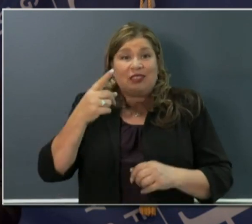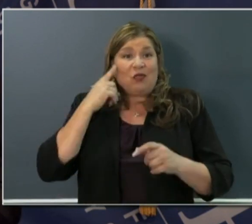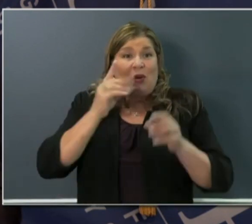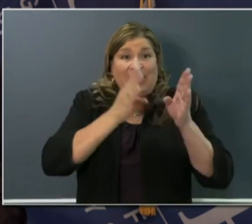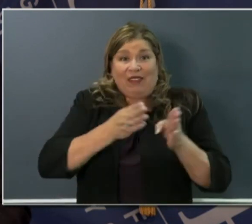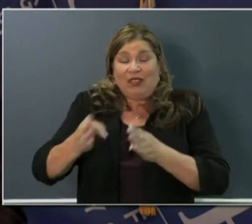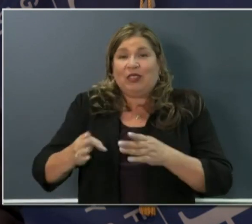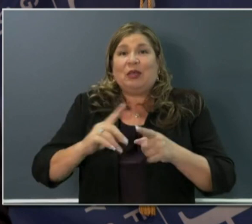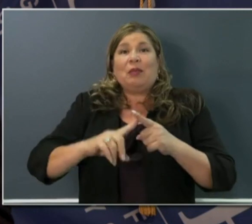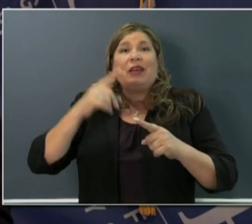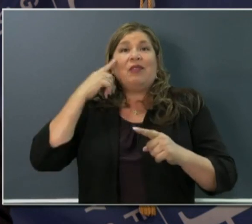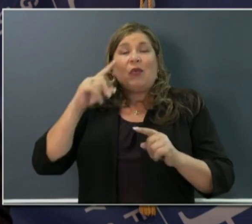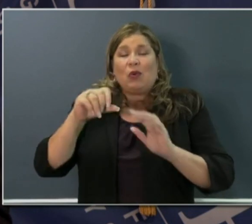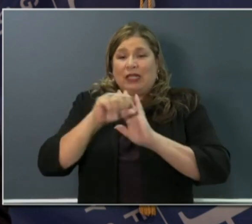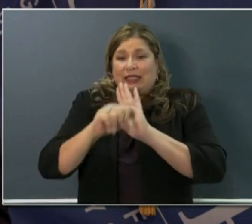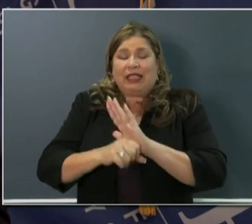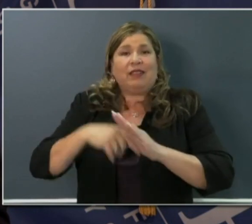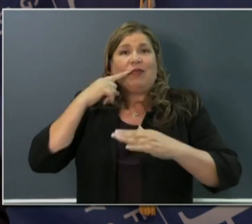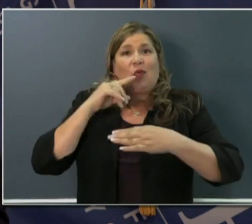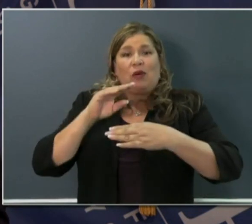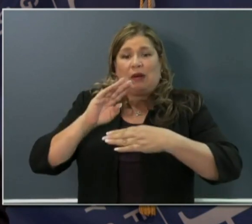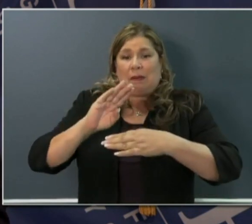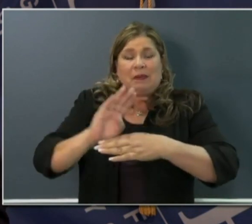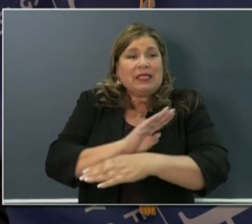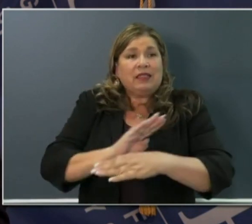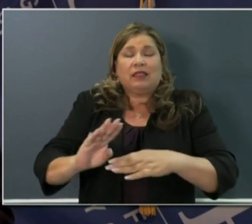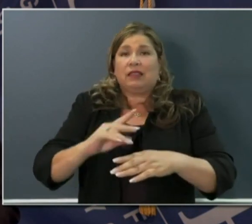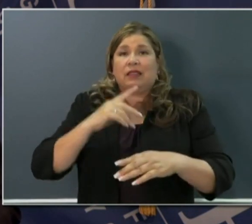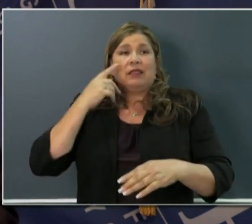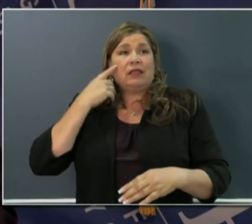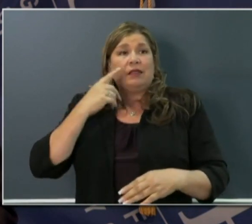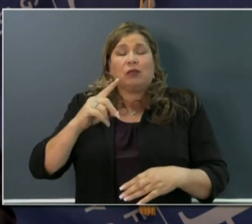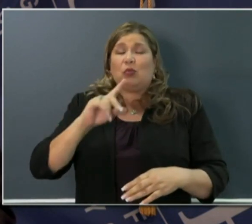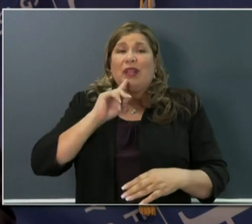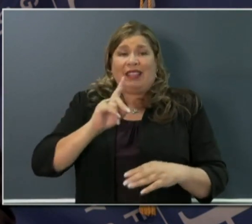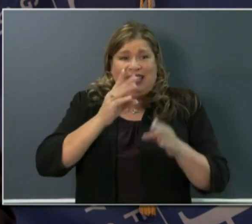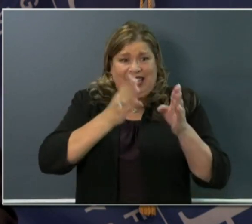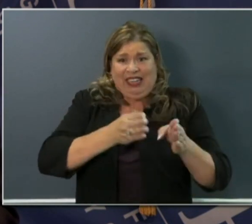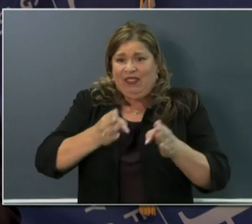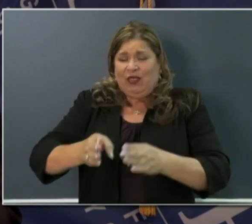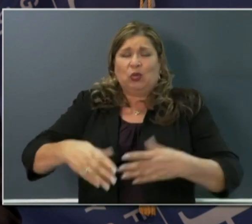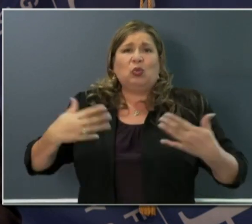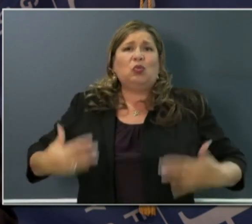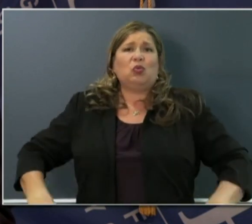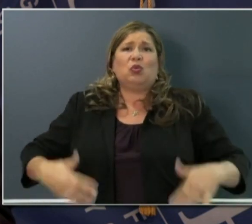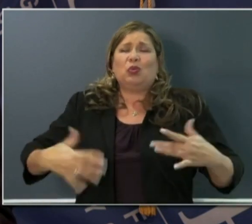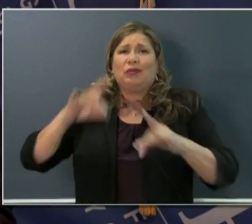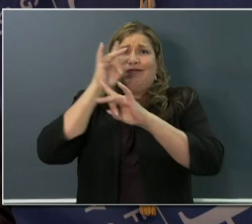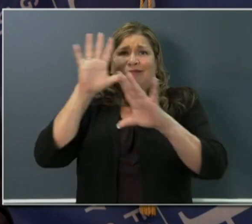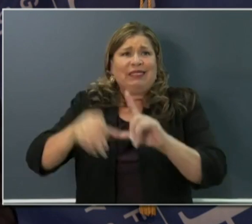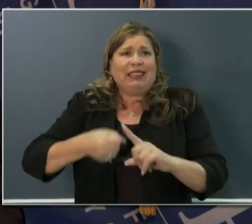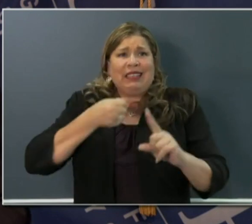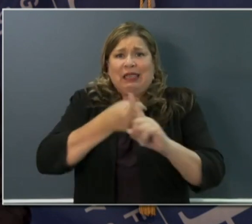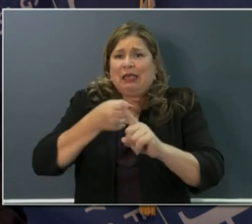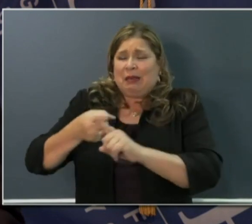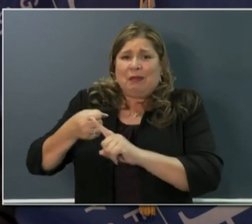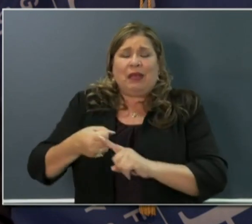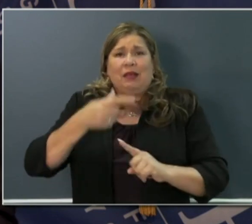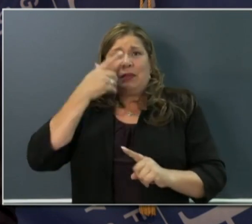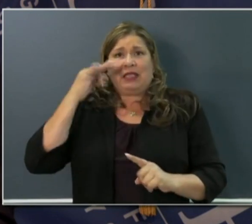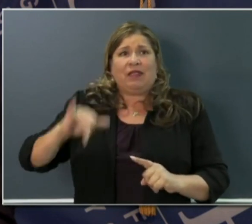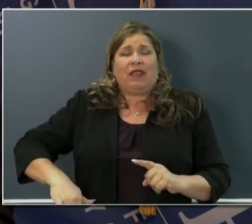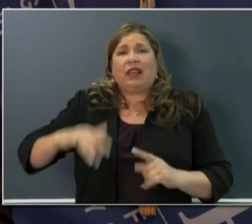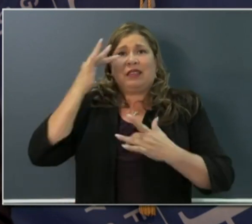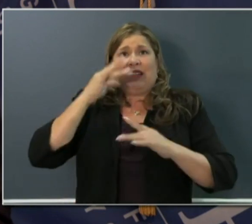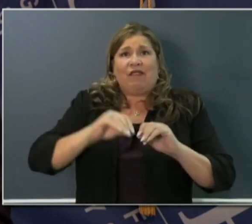not just to industries, but to individuals themselves that have been most impacted by this virus. And let me be specific